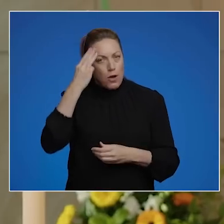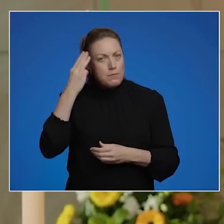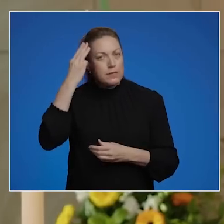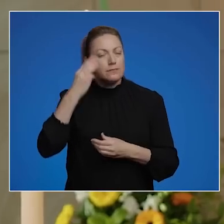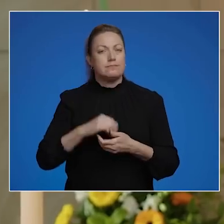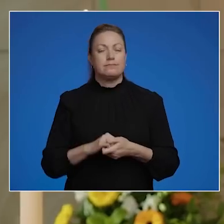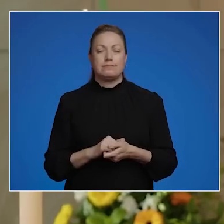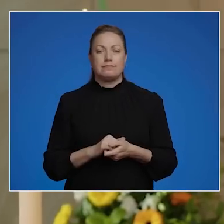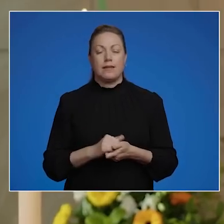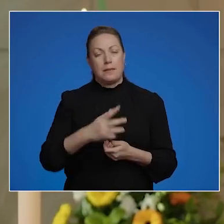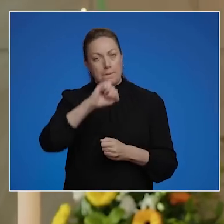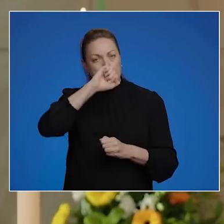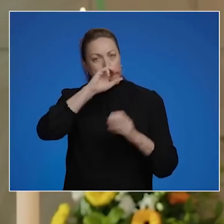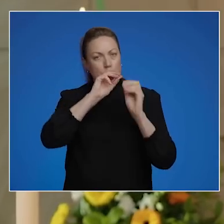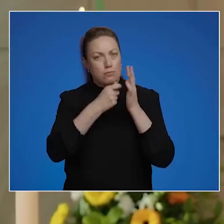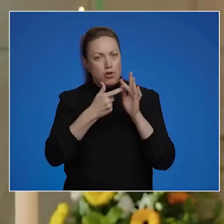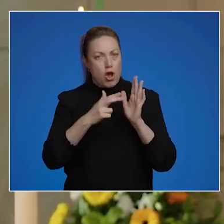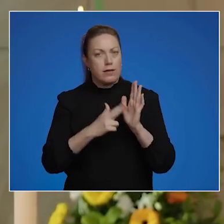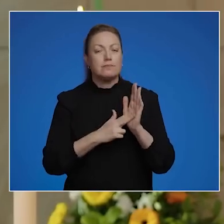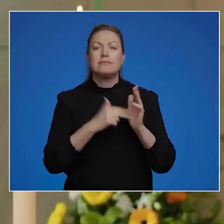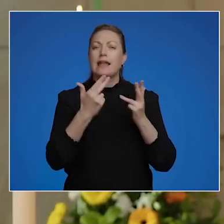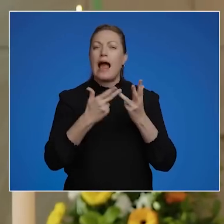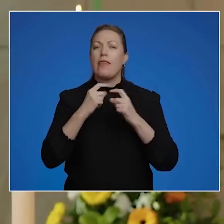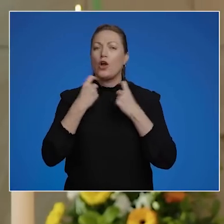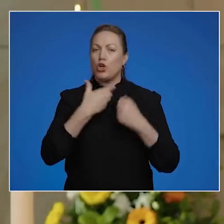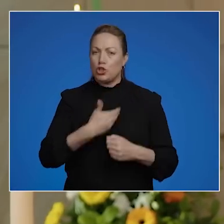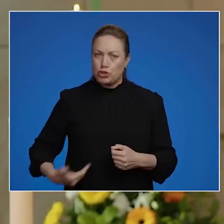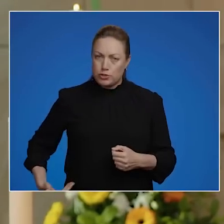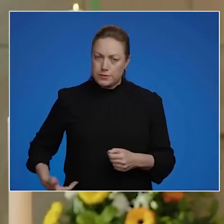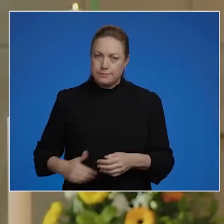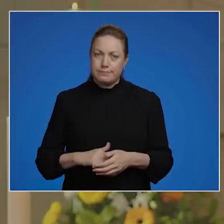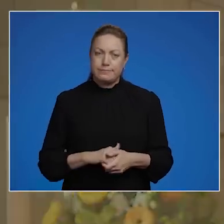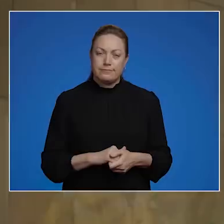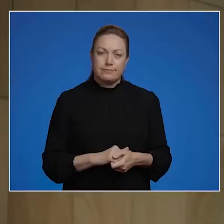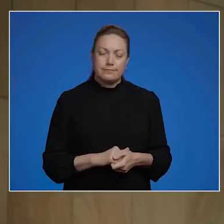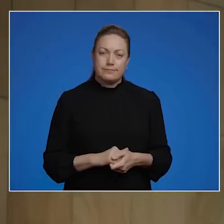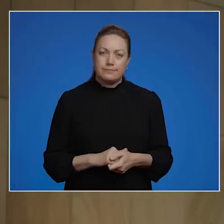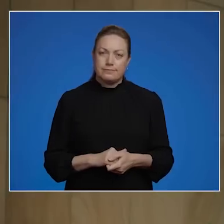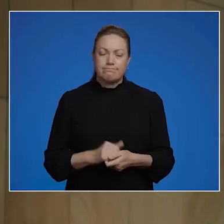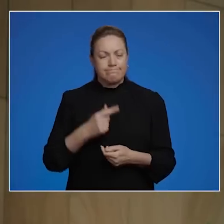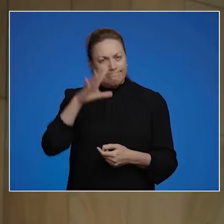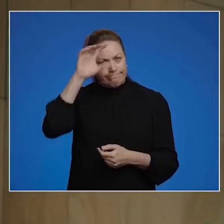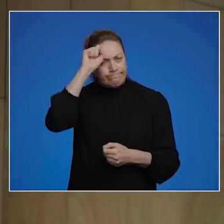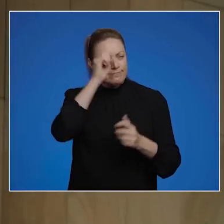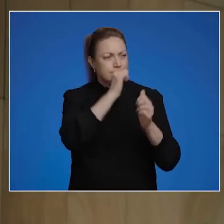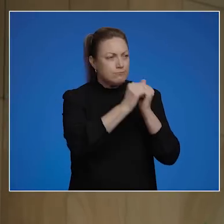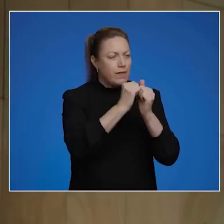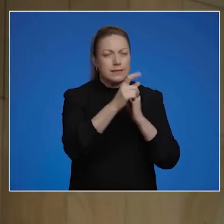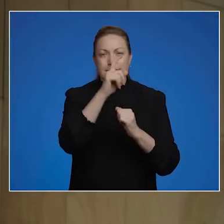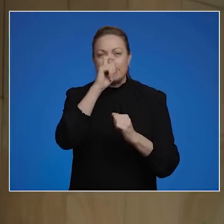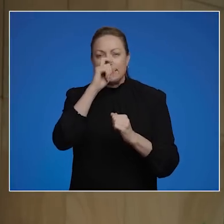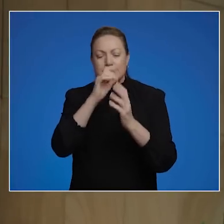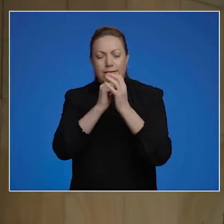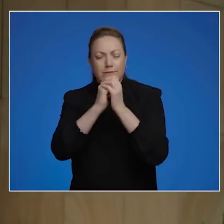our Pope and Brian our Bishop and all the clergy. Remember also our brothers and